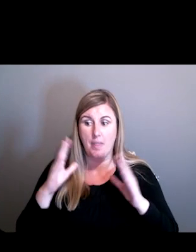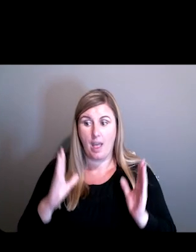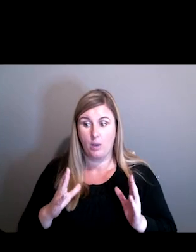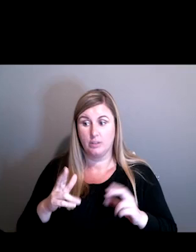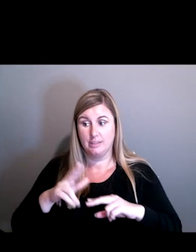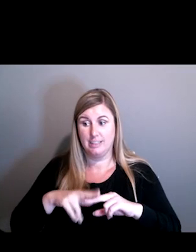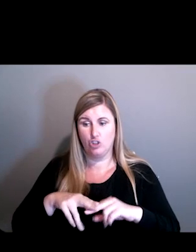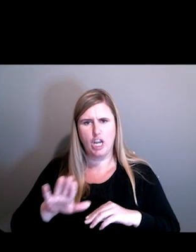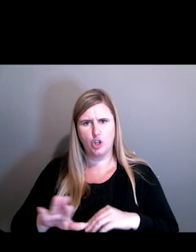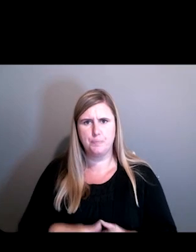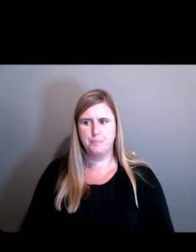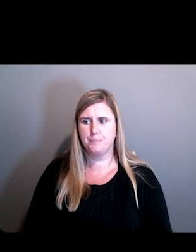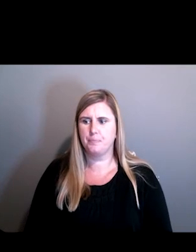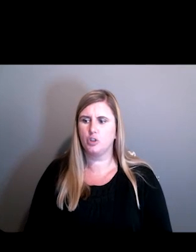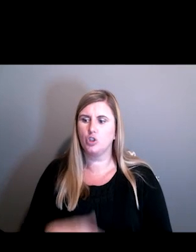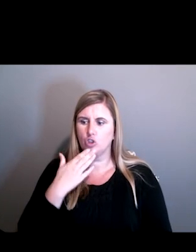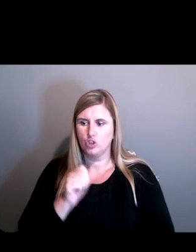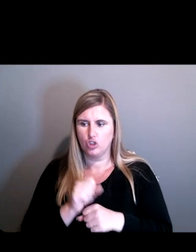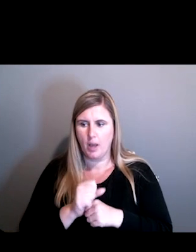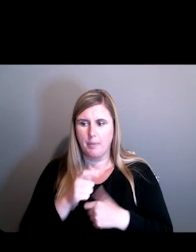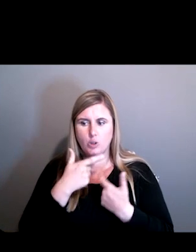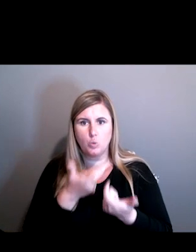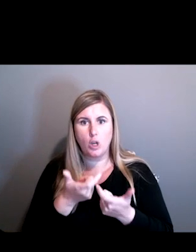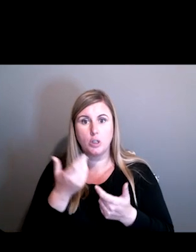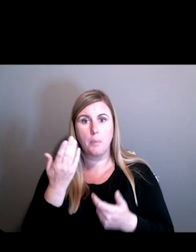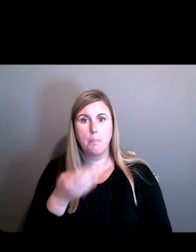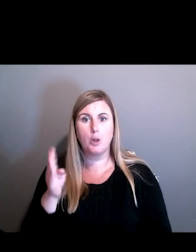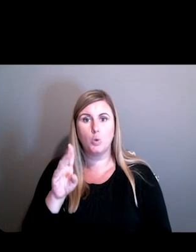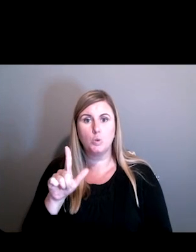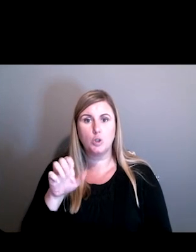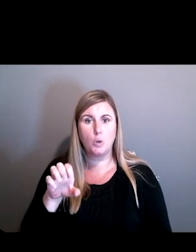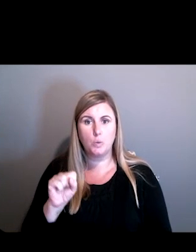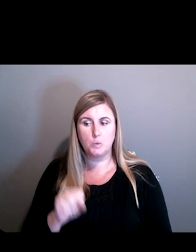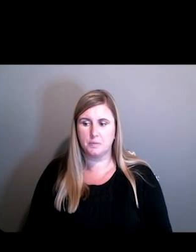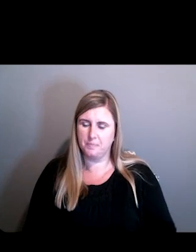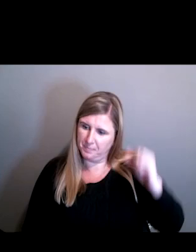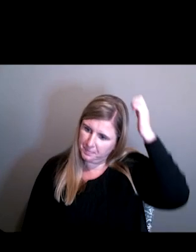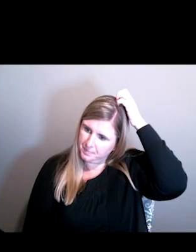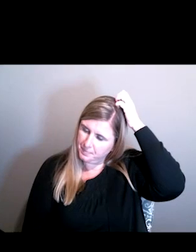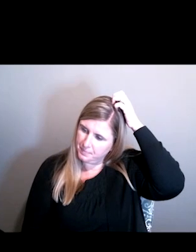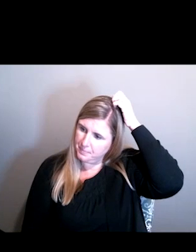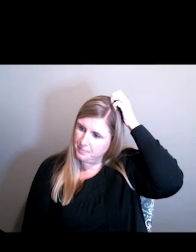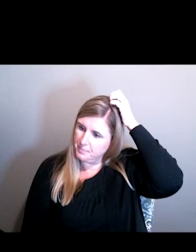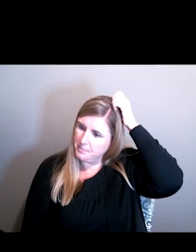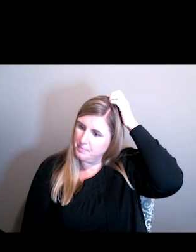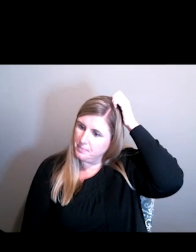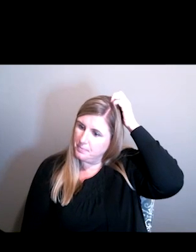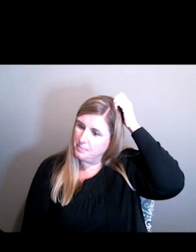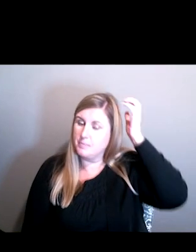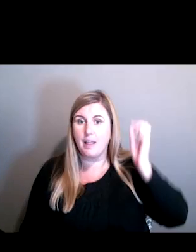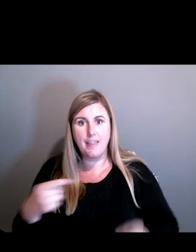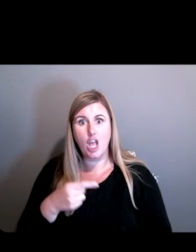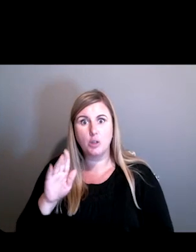There you go. Let's play with your house. You can sit in chair. Good job. Let's watch some Blue's Clues.